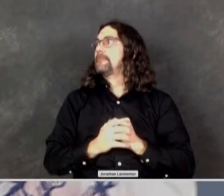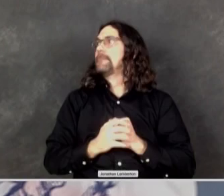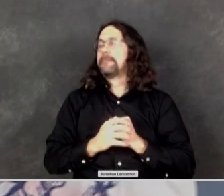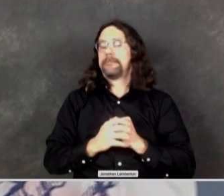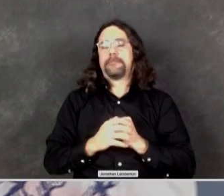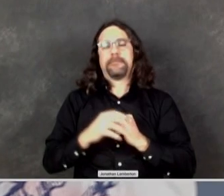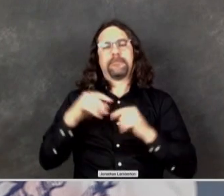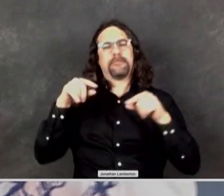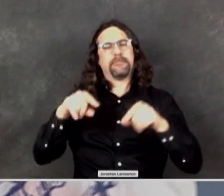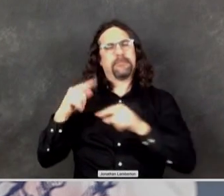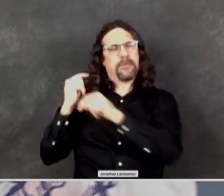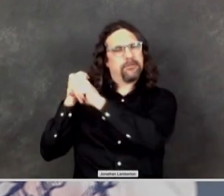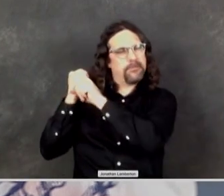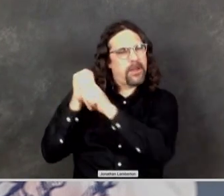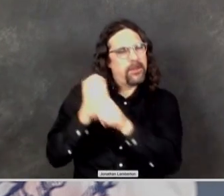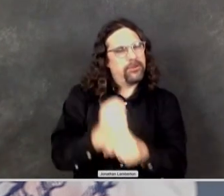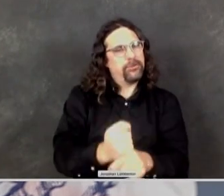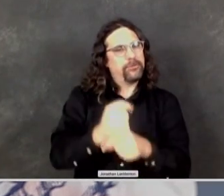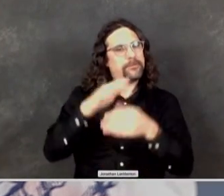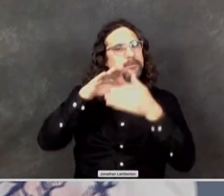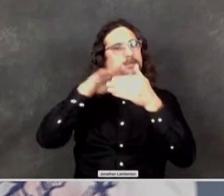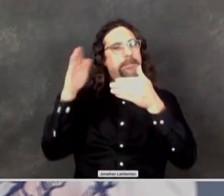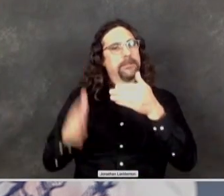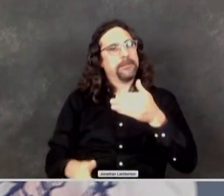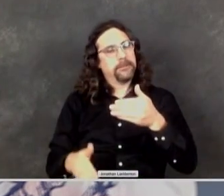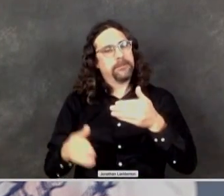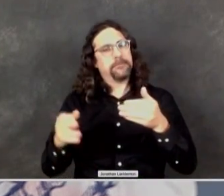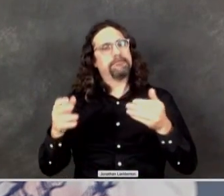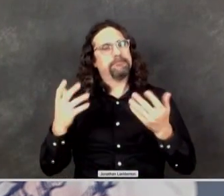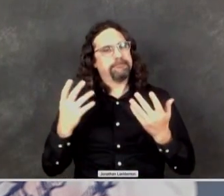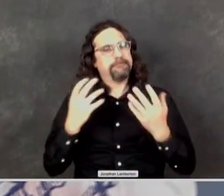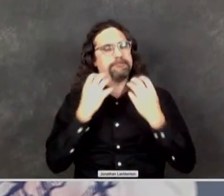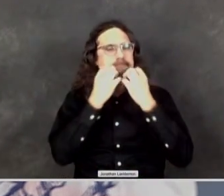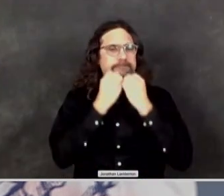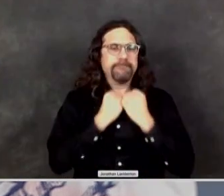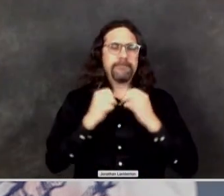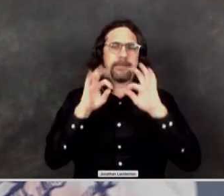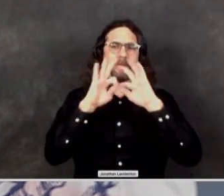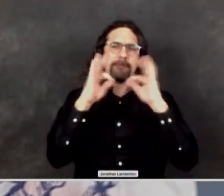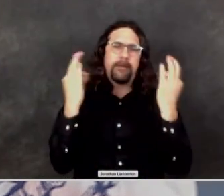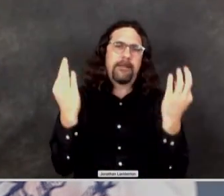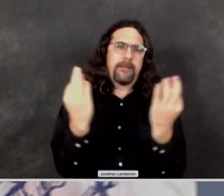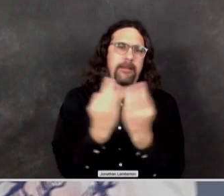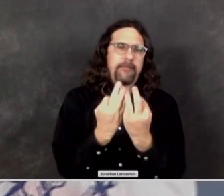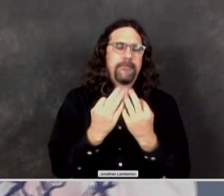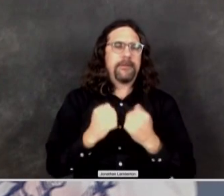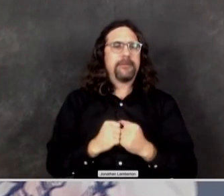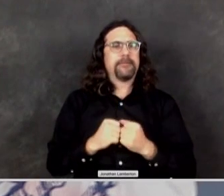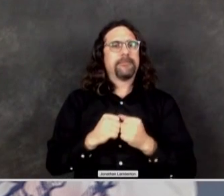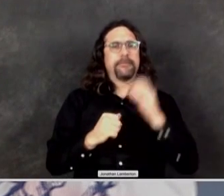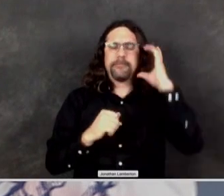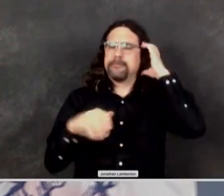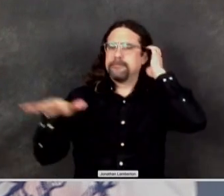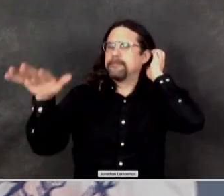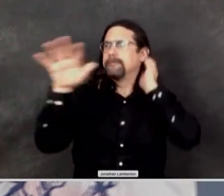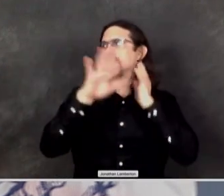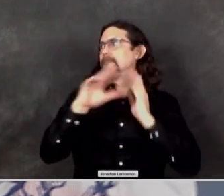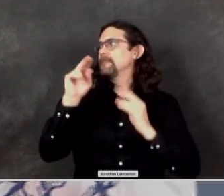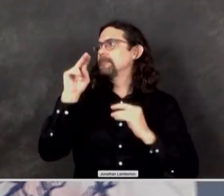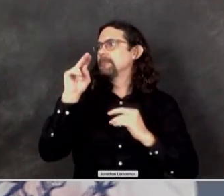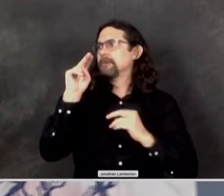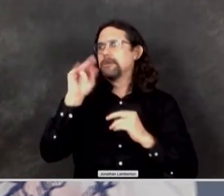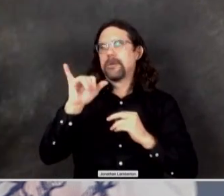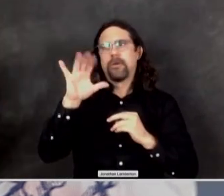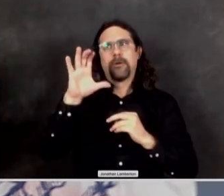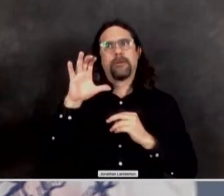And at the same time, we got to think about what our children are going through. This has been such a tough time for them, such a disorienting time.